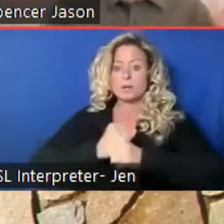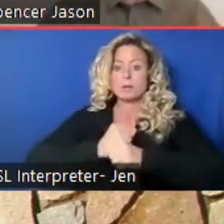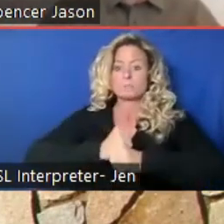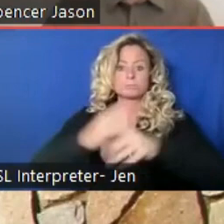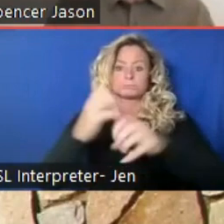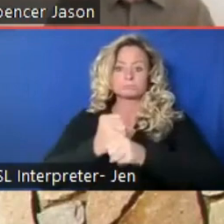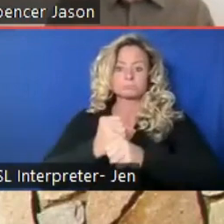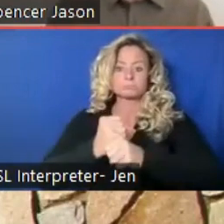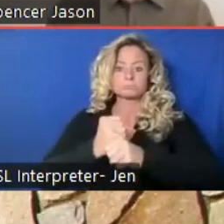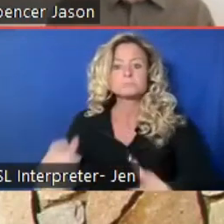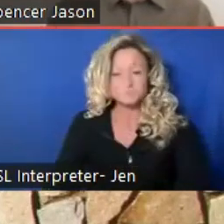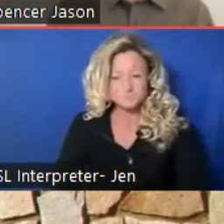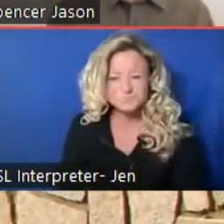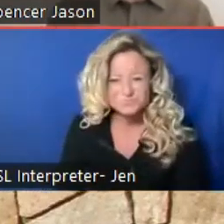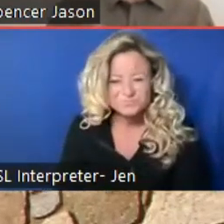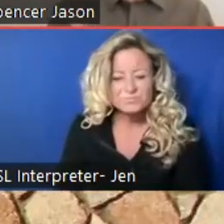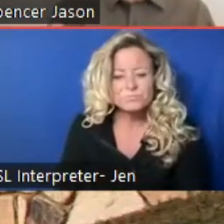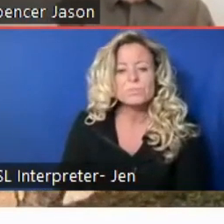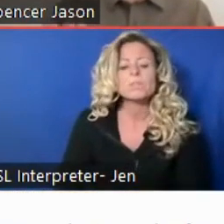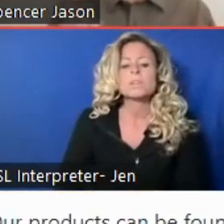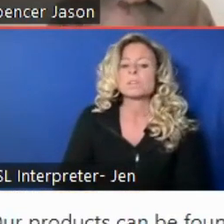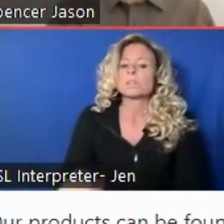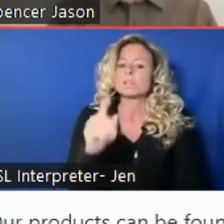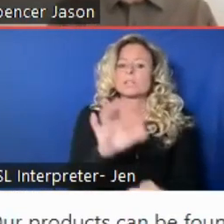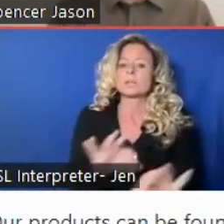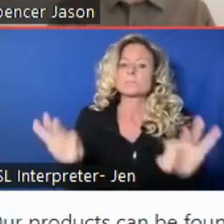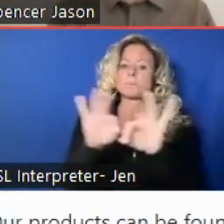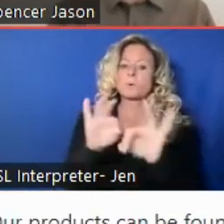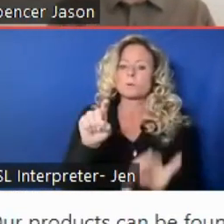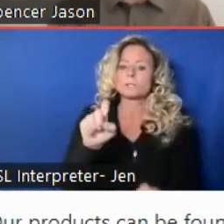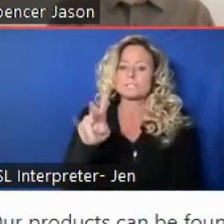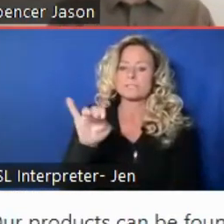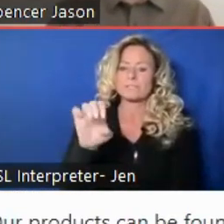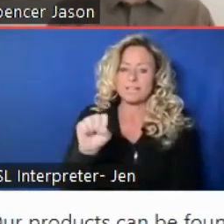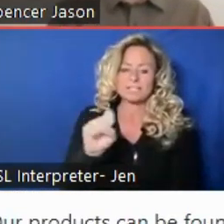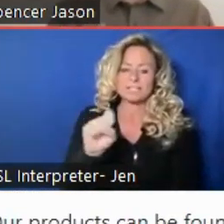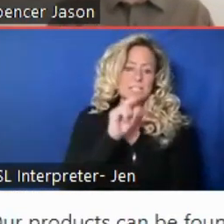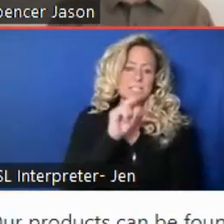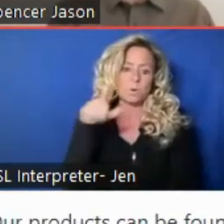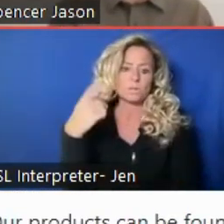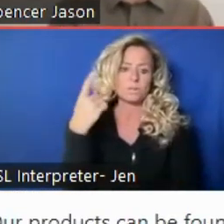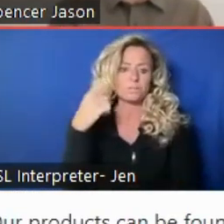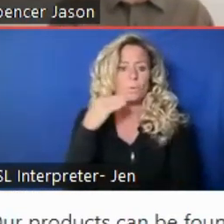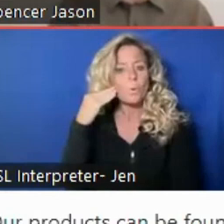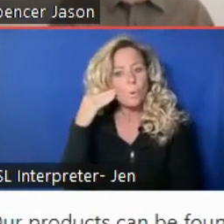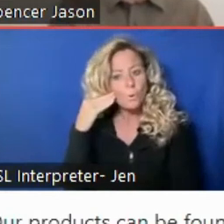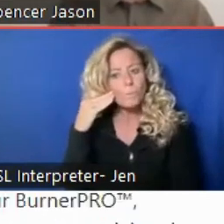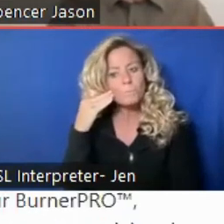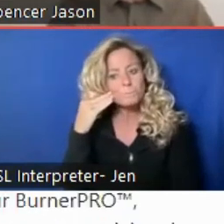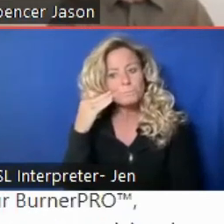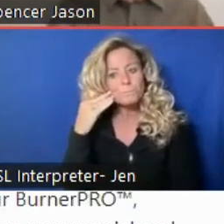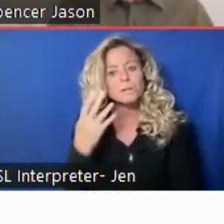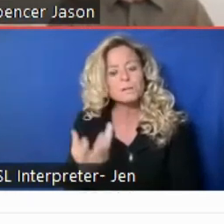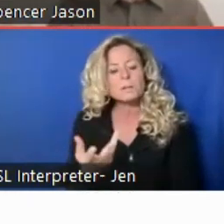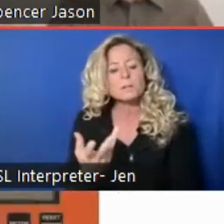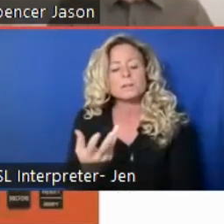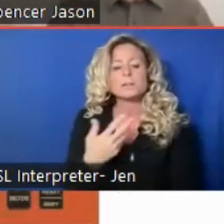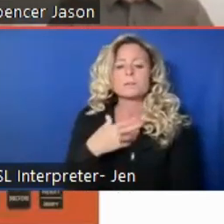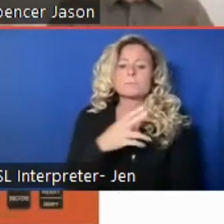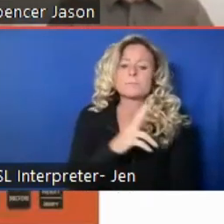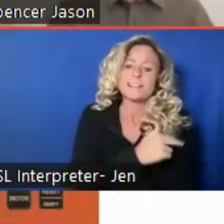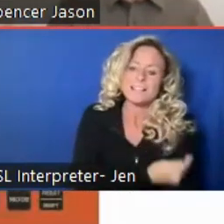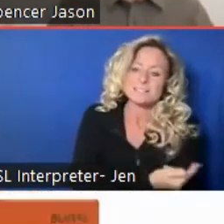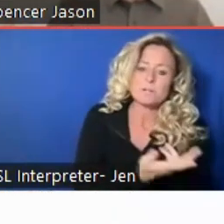right? So these are incredibly important devices, not just for homes,